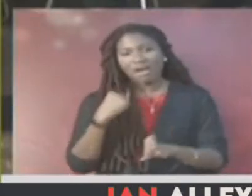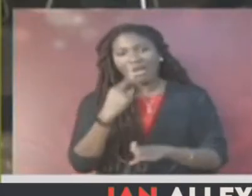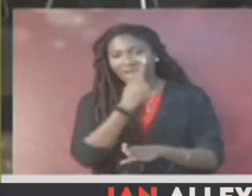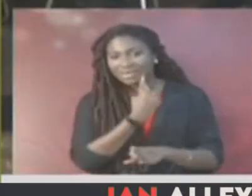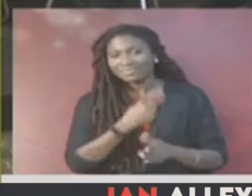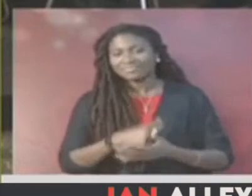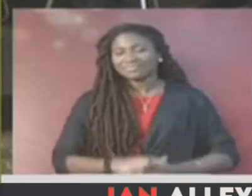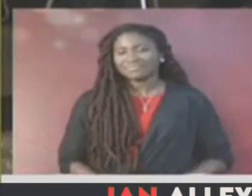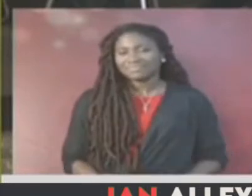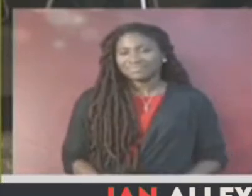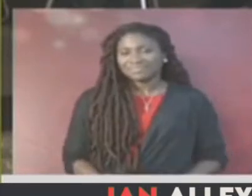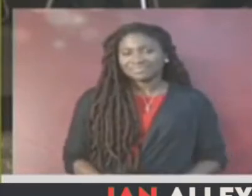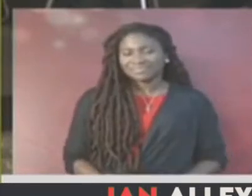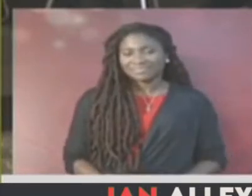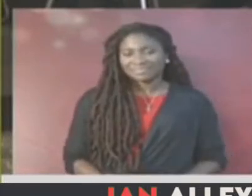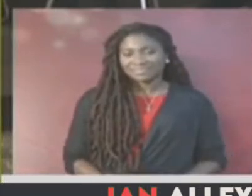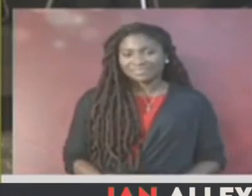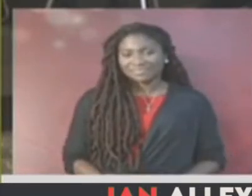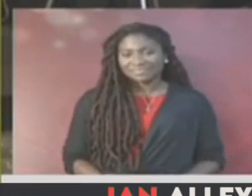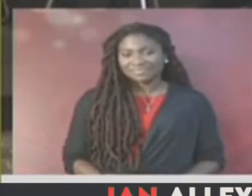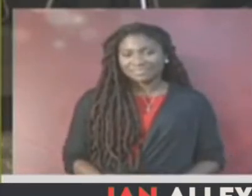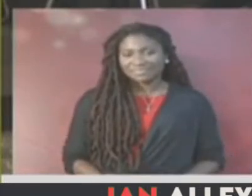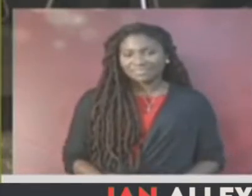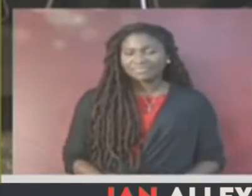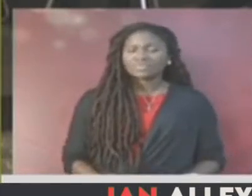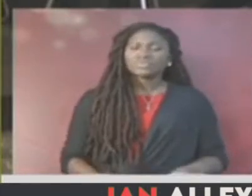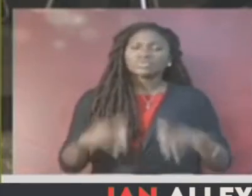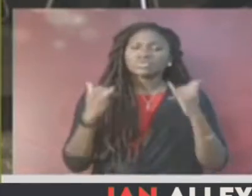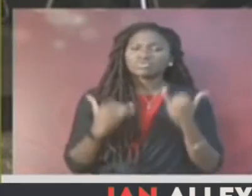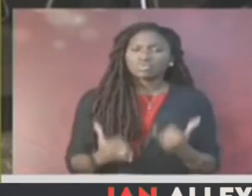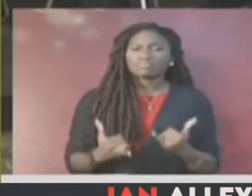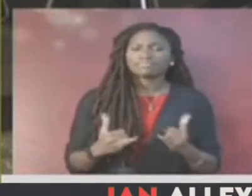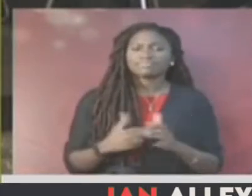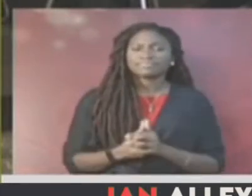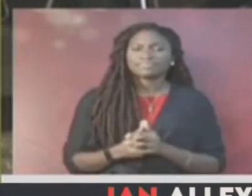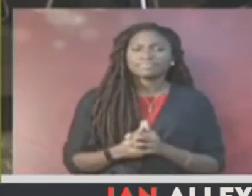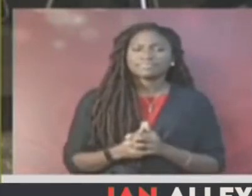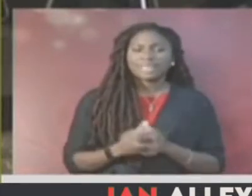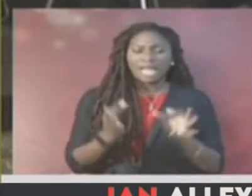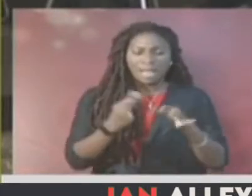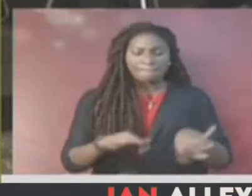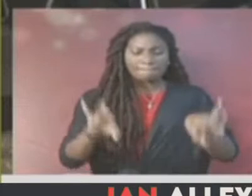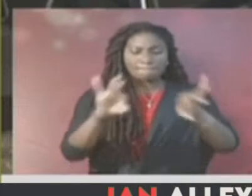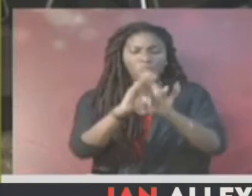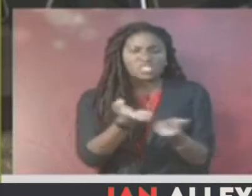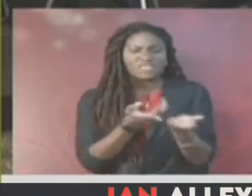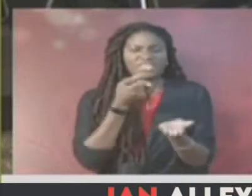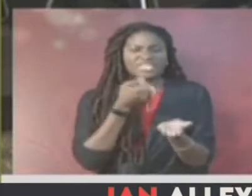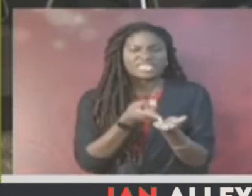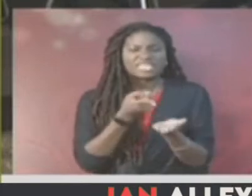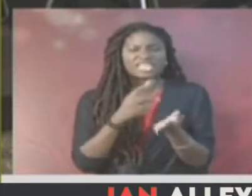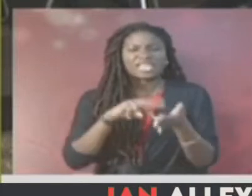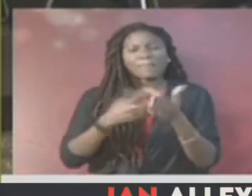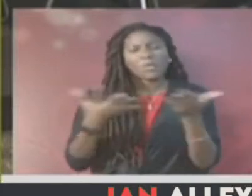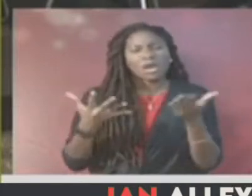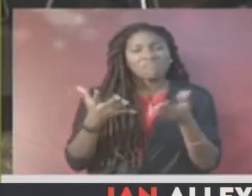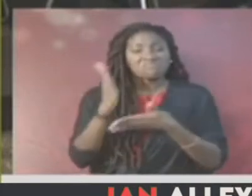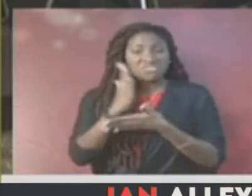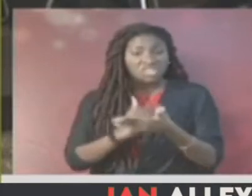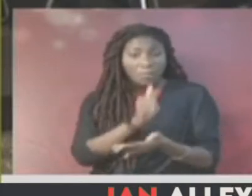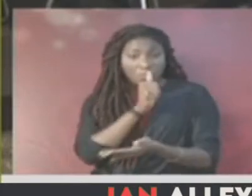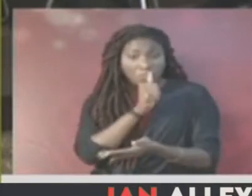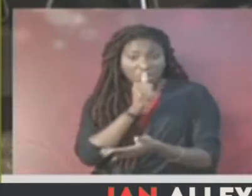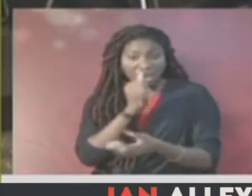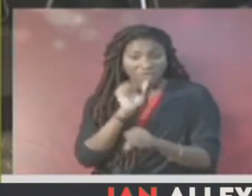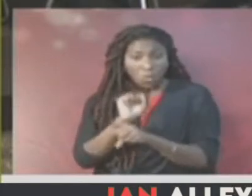Mr. Prime Minister, if we go back to the essential services only, that would mean some private workplaces will have to